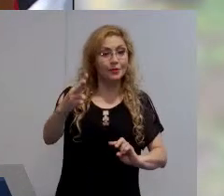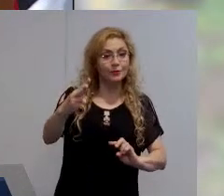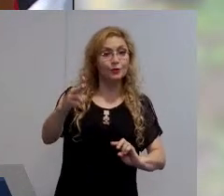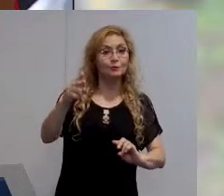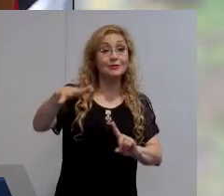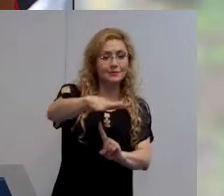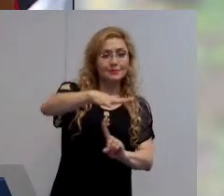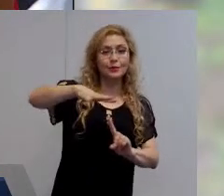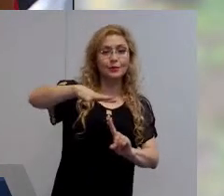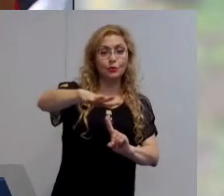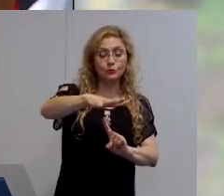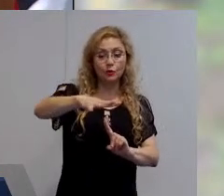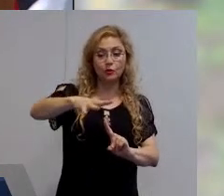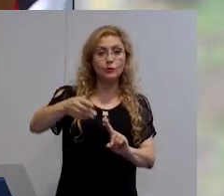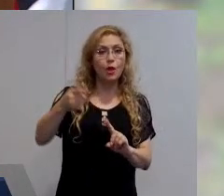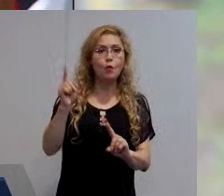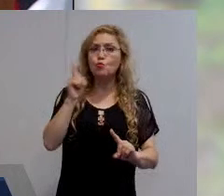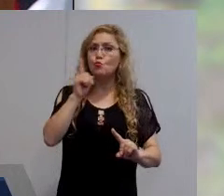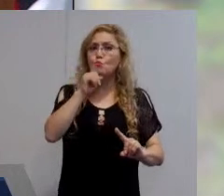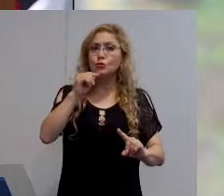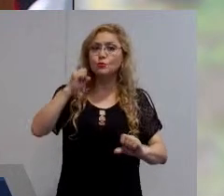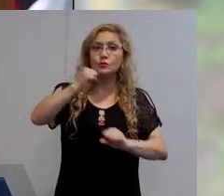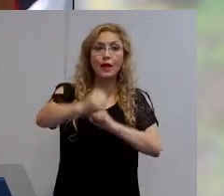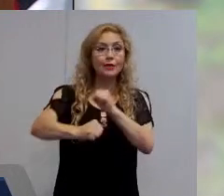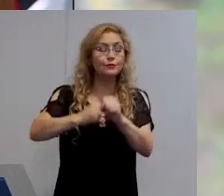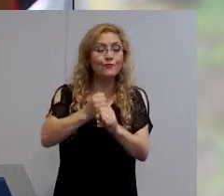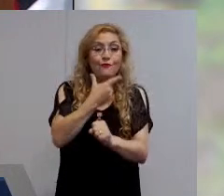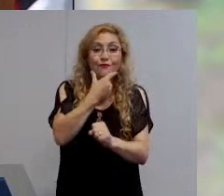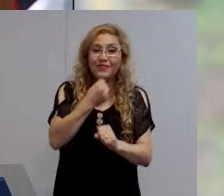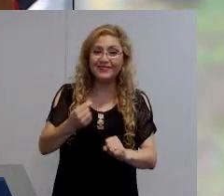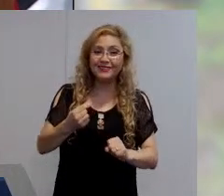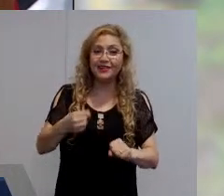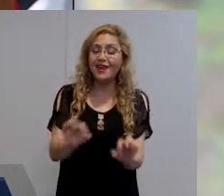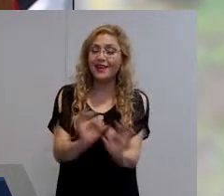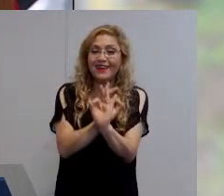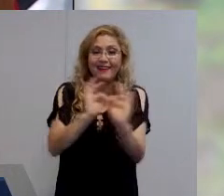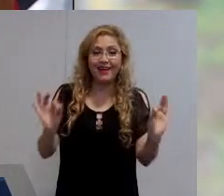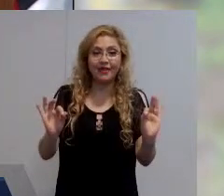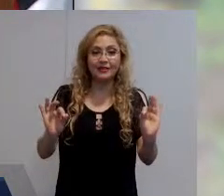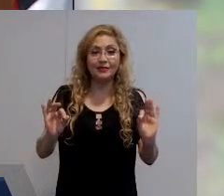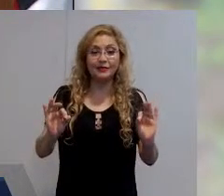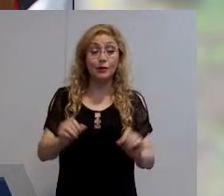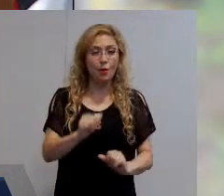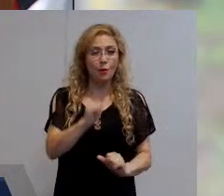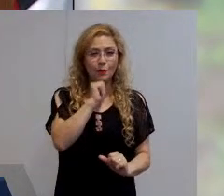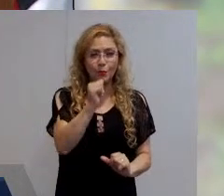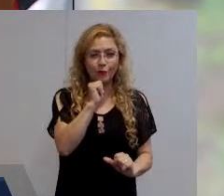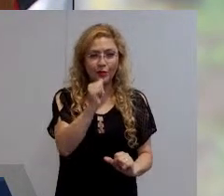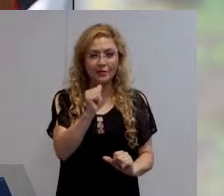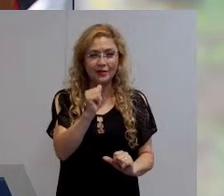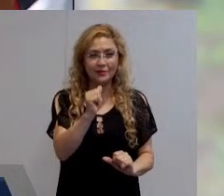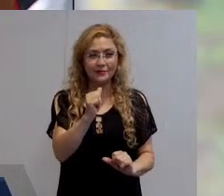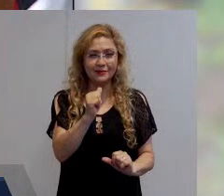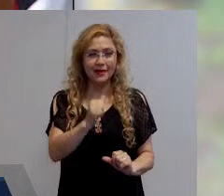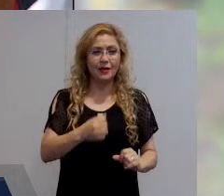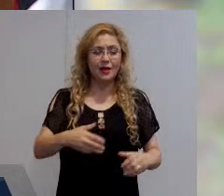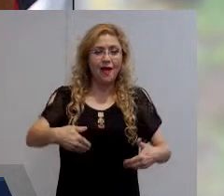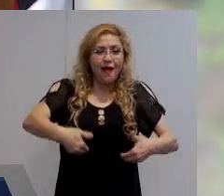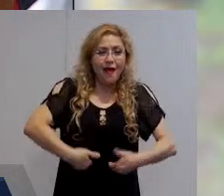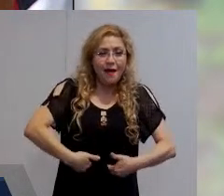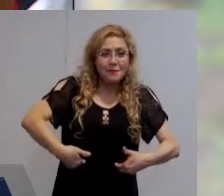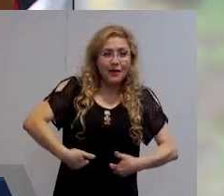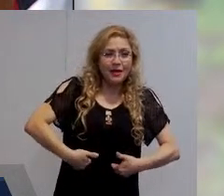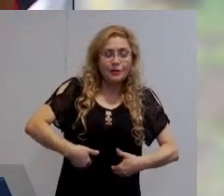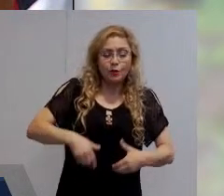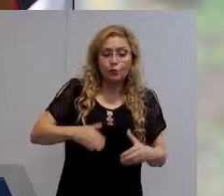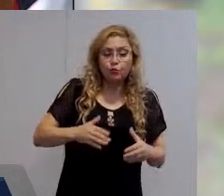of course, bearing in mind that nothing has been easy over recent years. We know